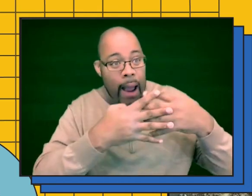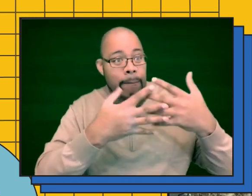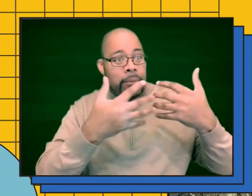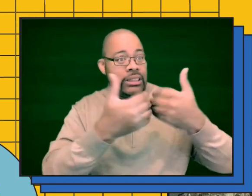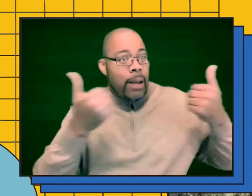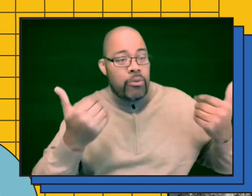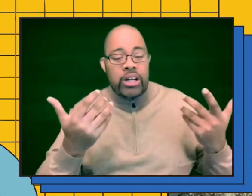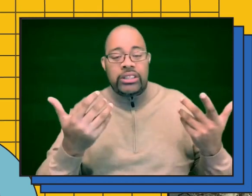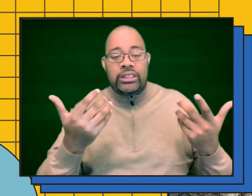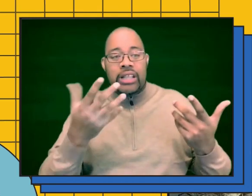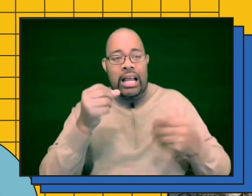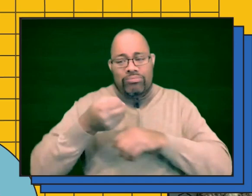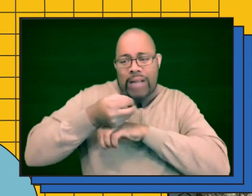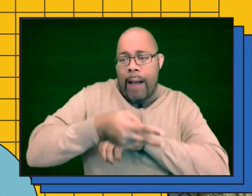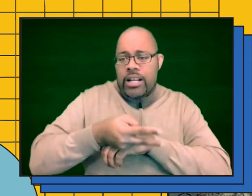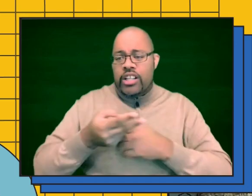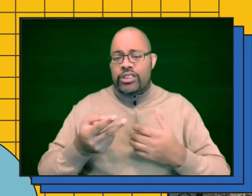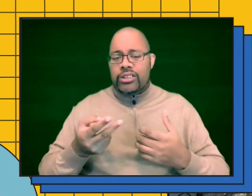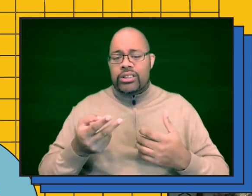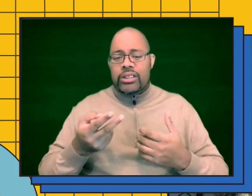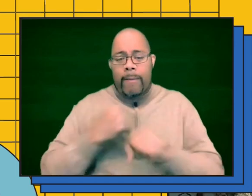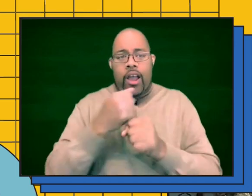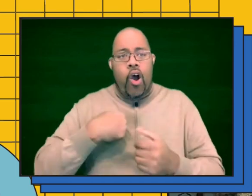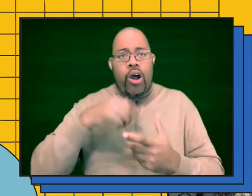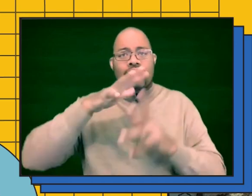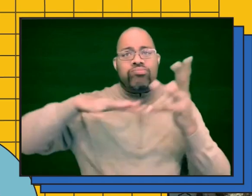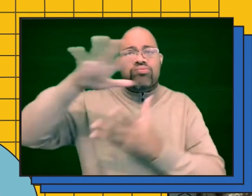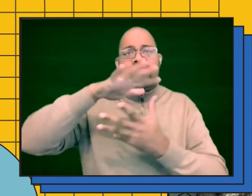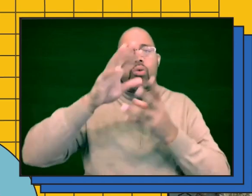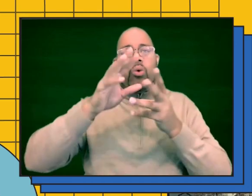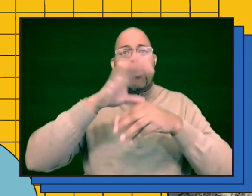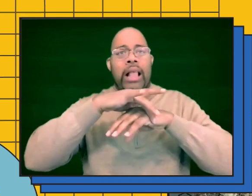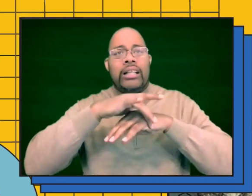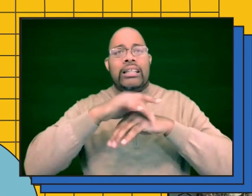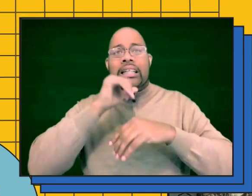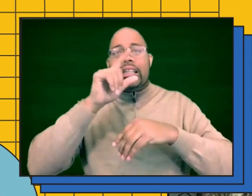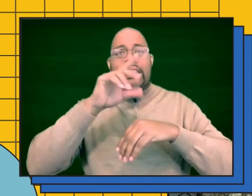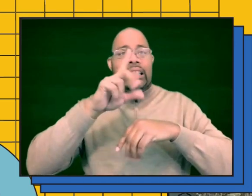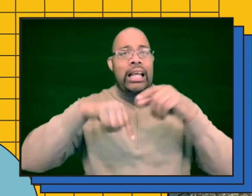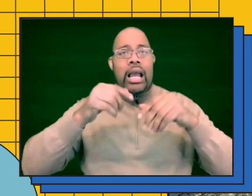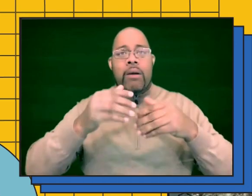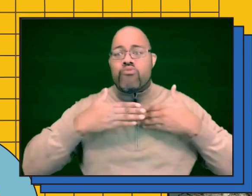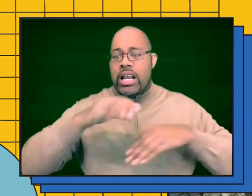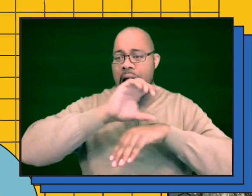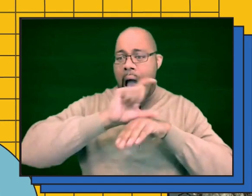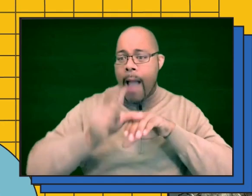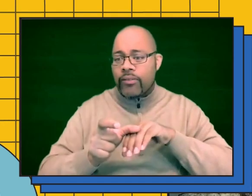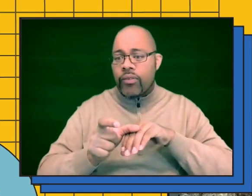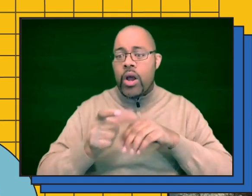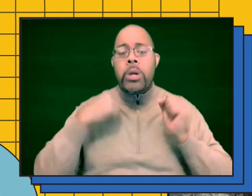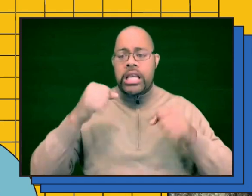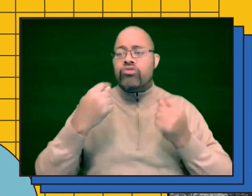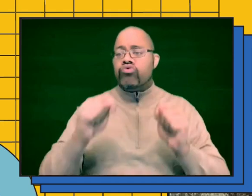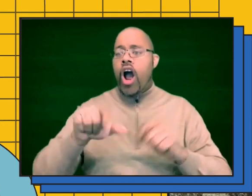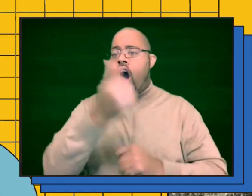entrapment, separation, and domination while making our atmosphere unbreathable, we might instead